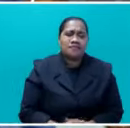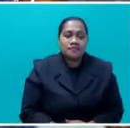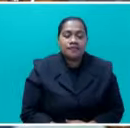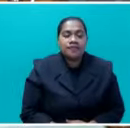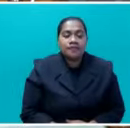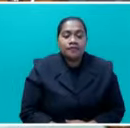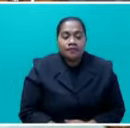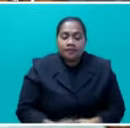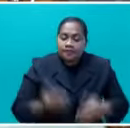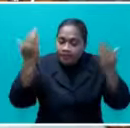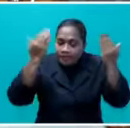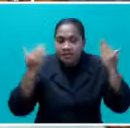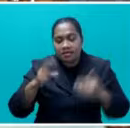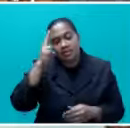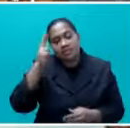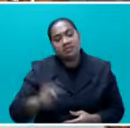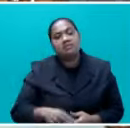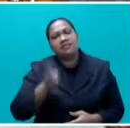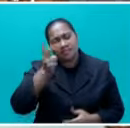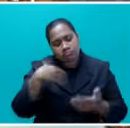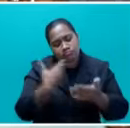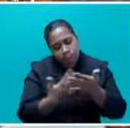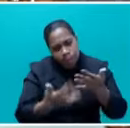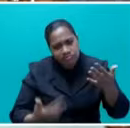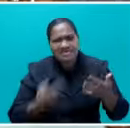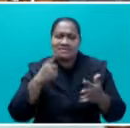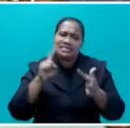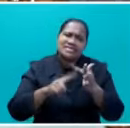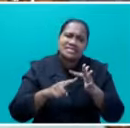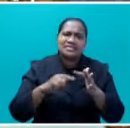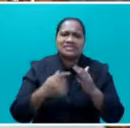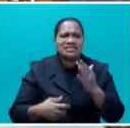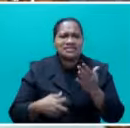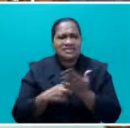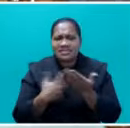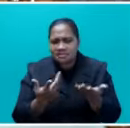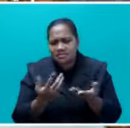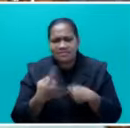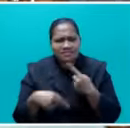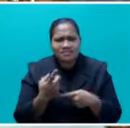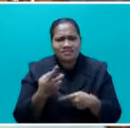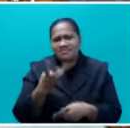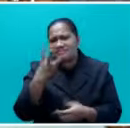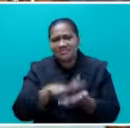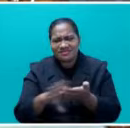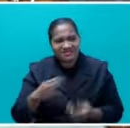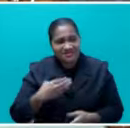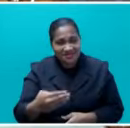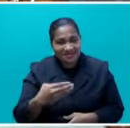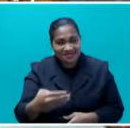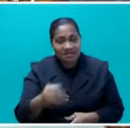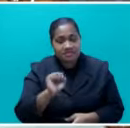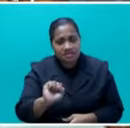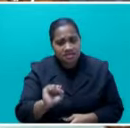Mr. Speaker, sir, she went on to say, oh, the e-ticketing, we understand, the question is it $3? Well, it's not. If she checked,